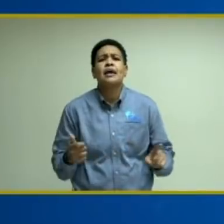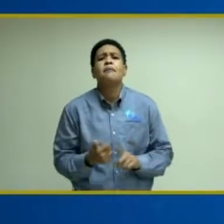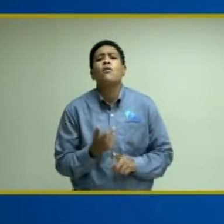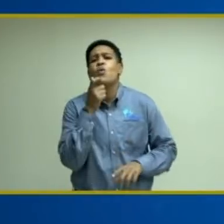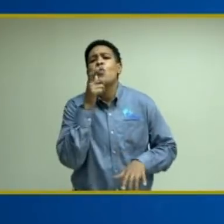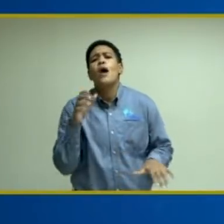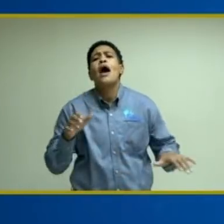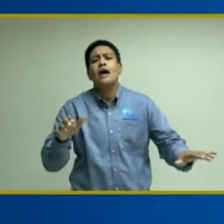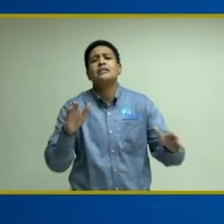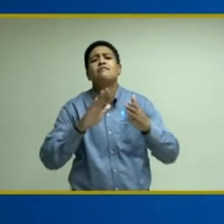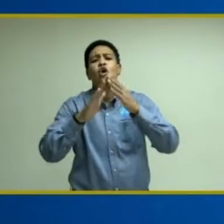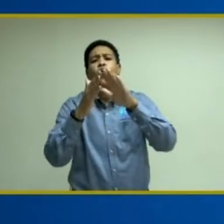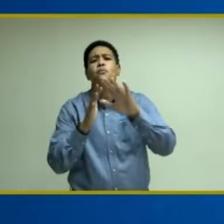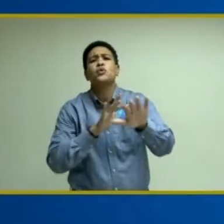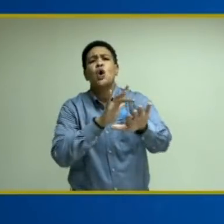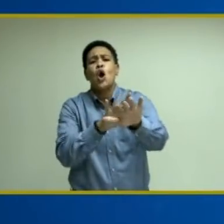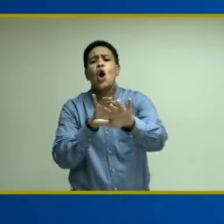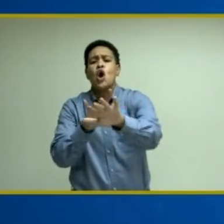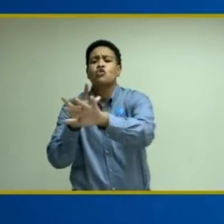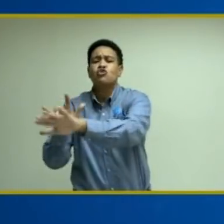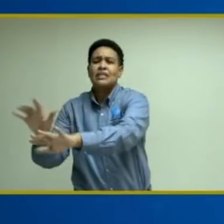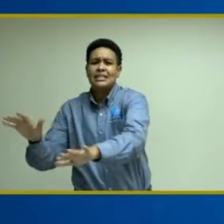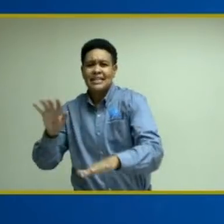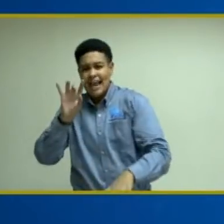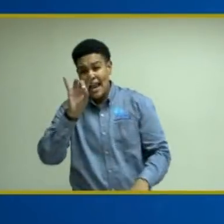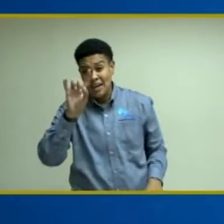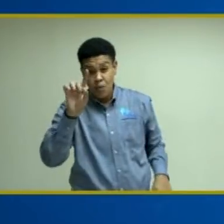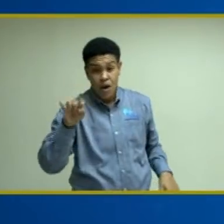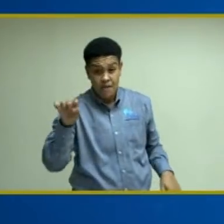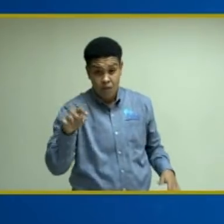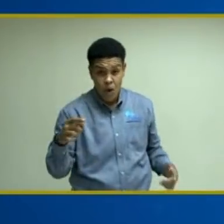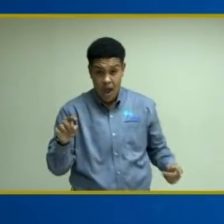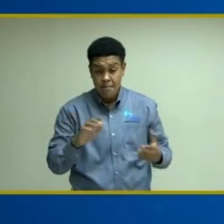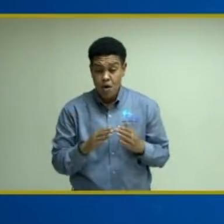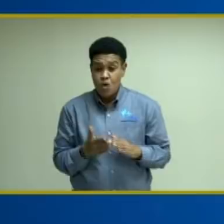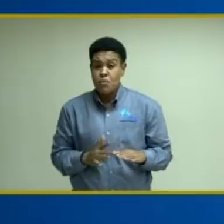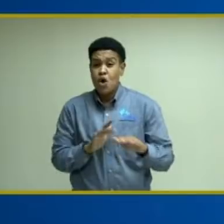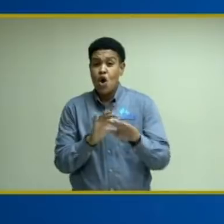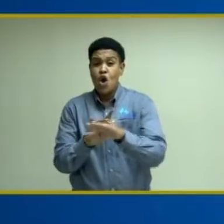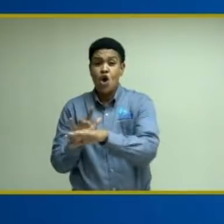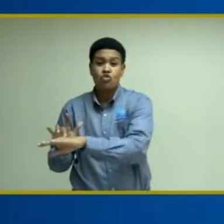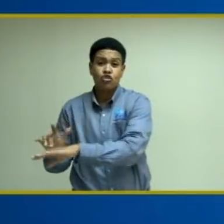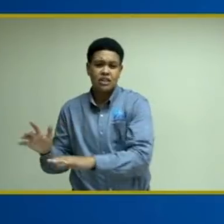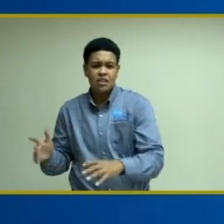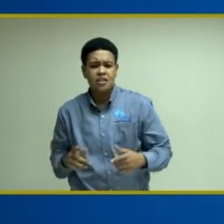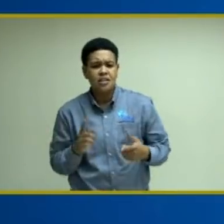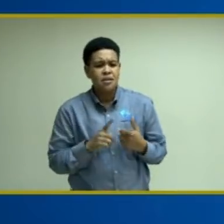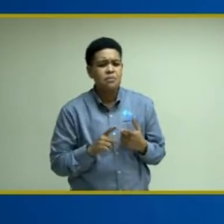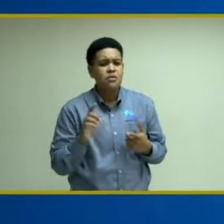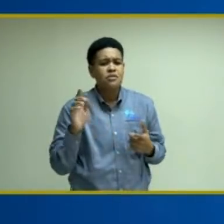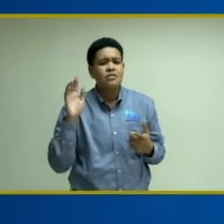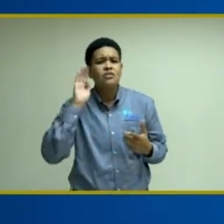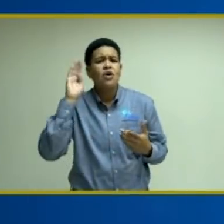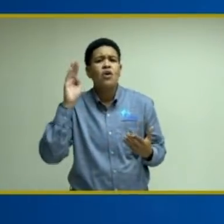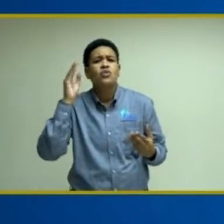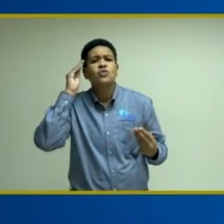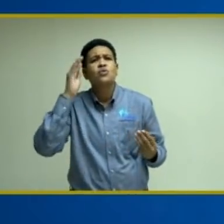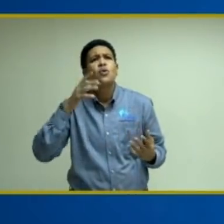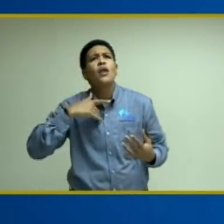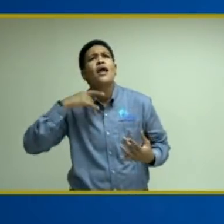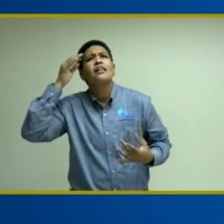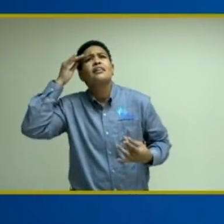the community outreach, 81 of those, and all told, I